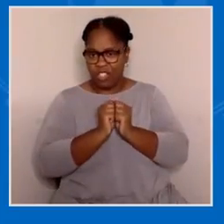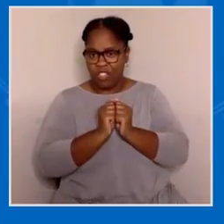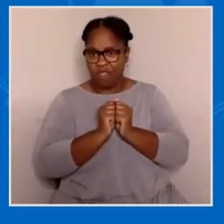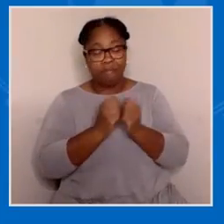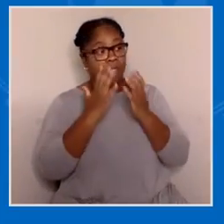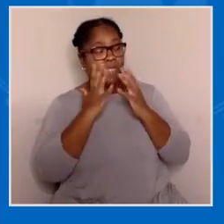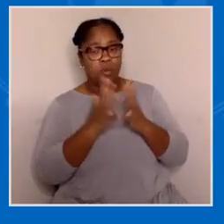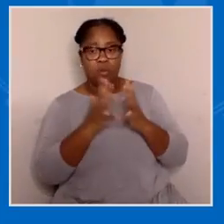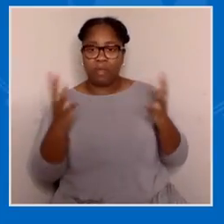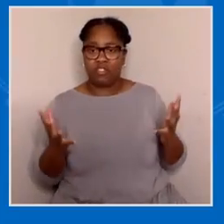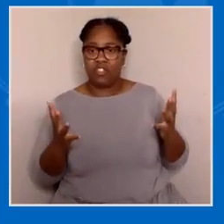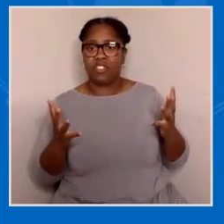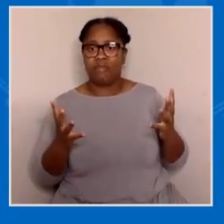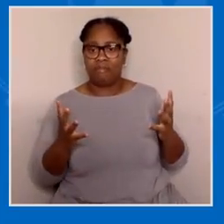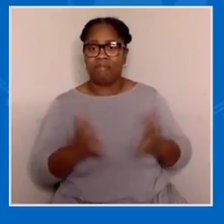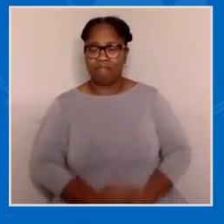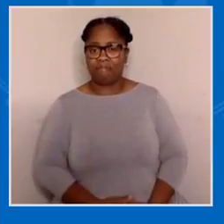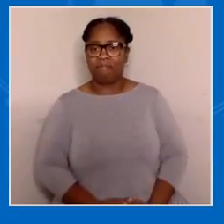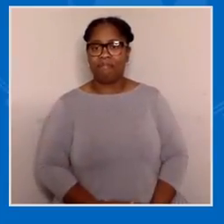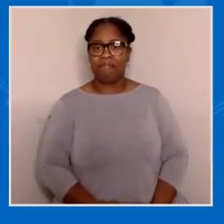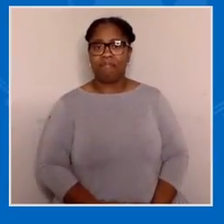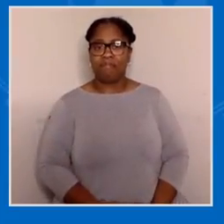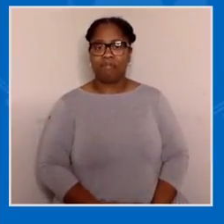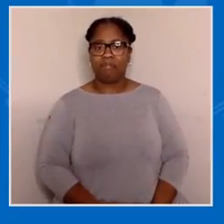so much.